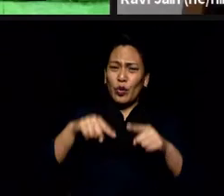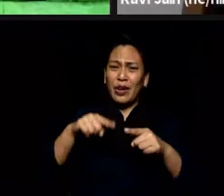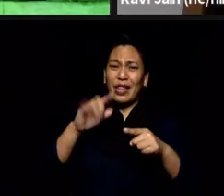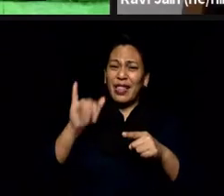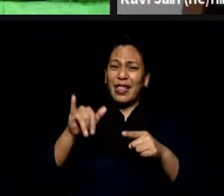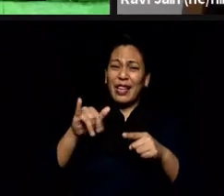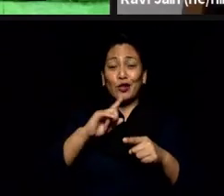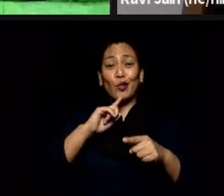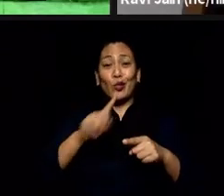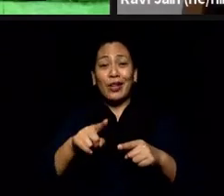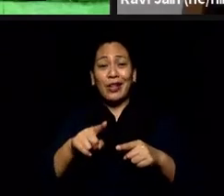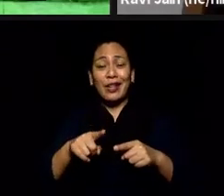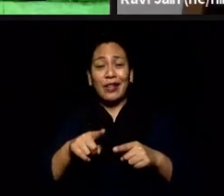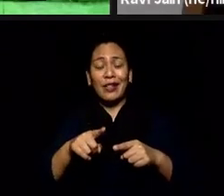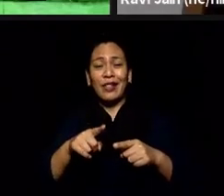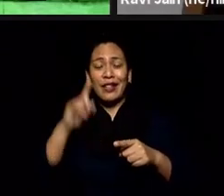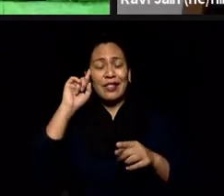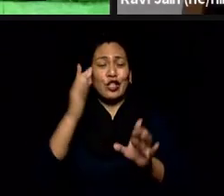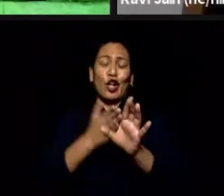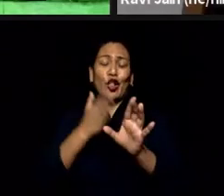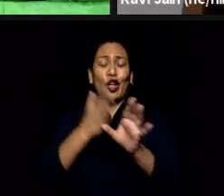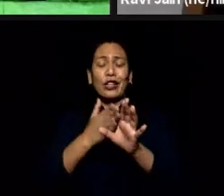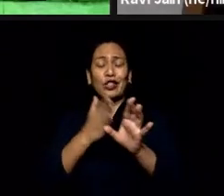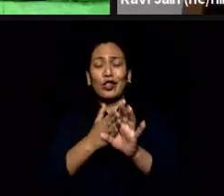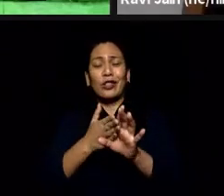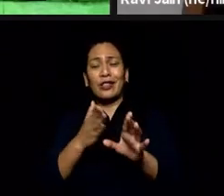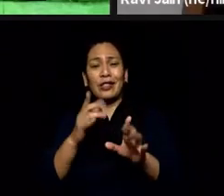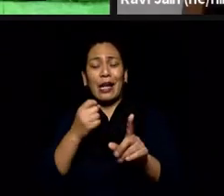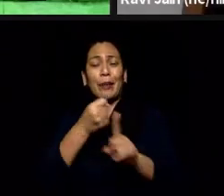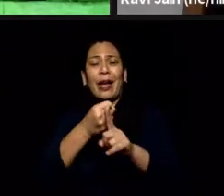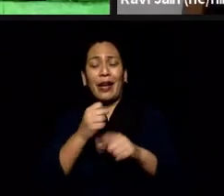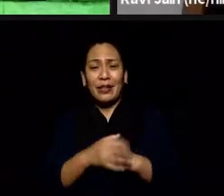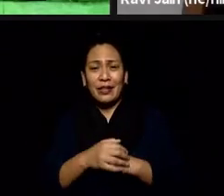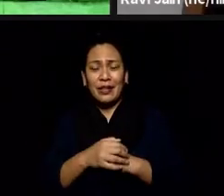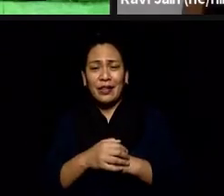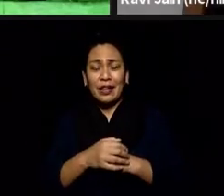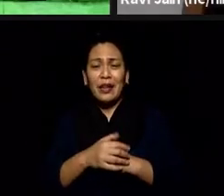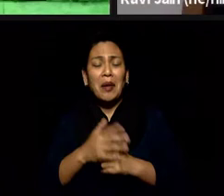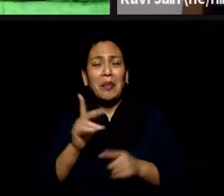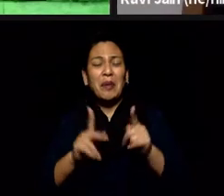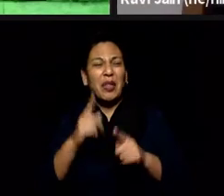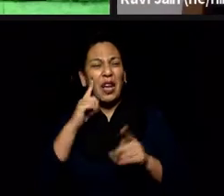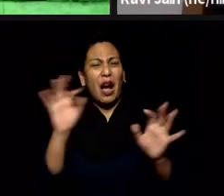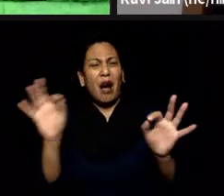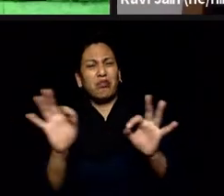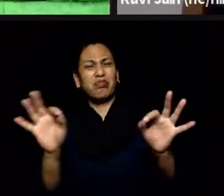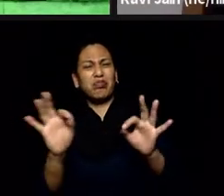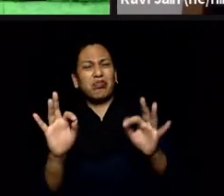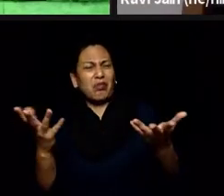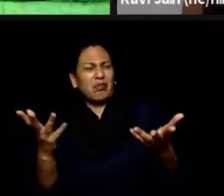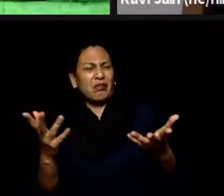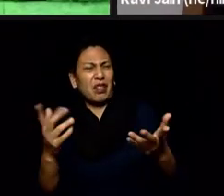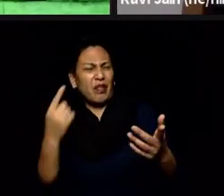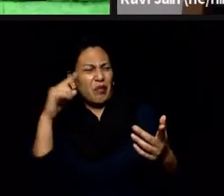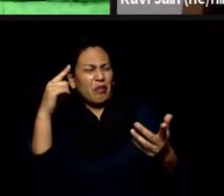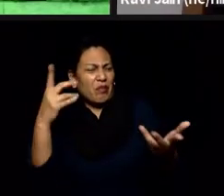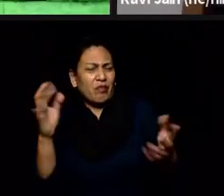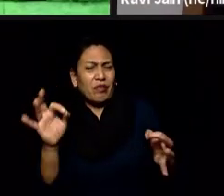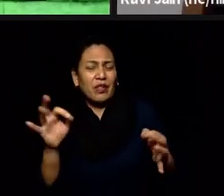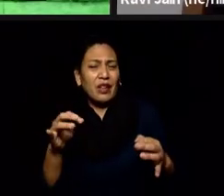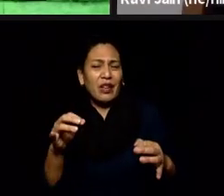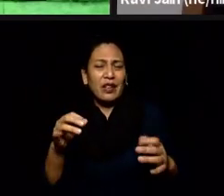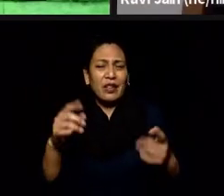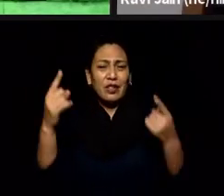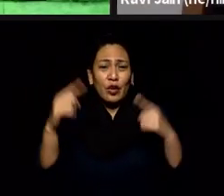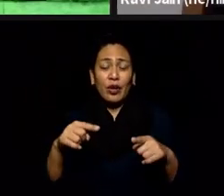We don't all agree that that's a real psychological impact that has ramifications. We don't agree on when you